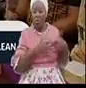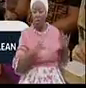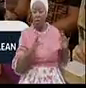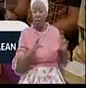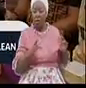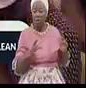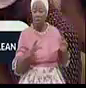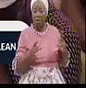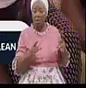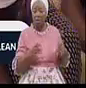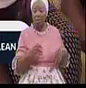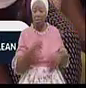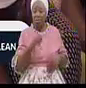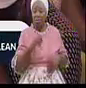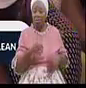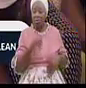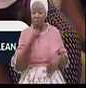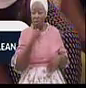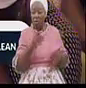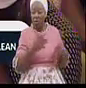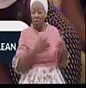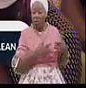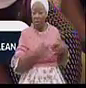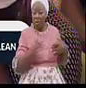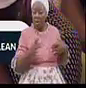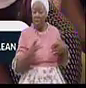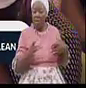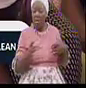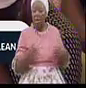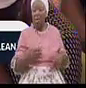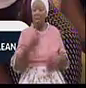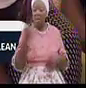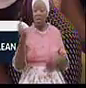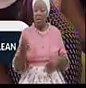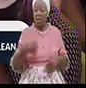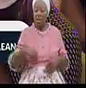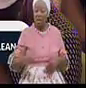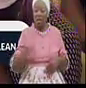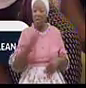internally unclean. Unconcerned,